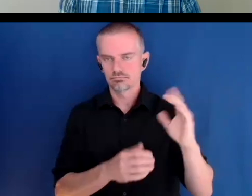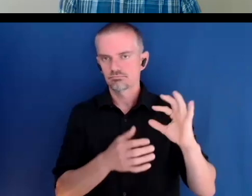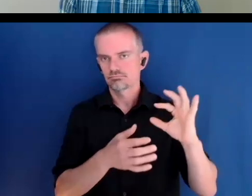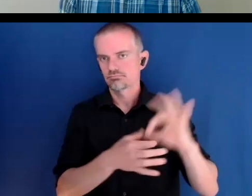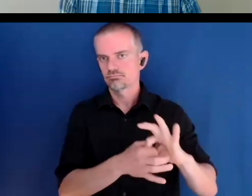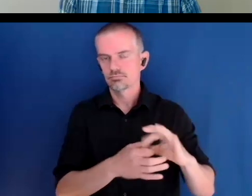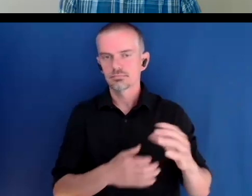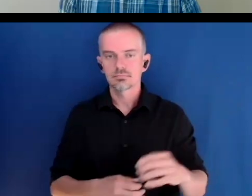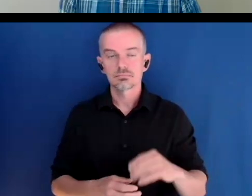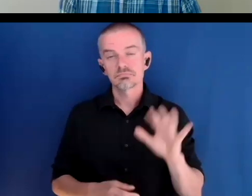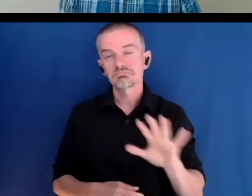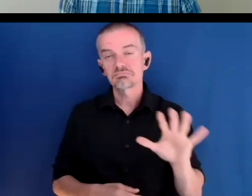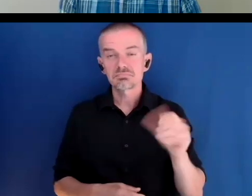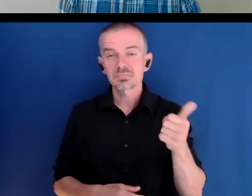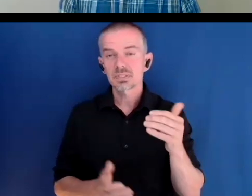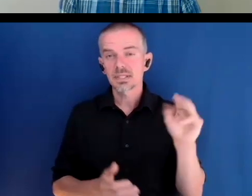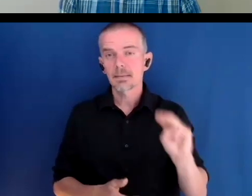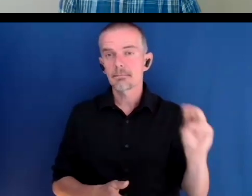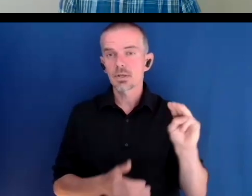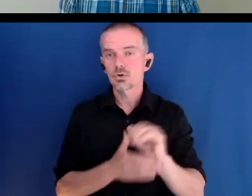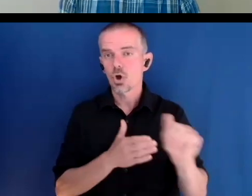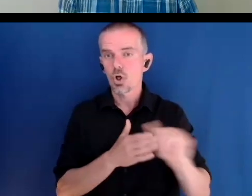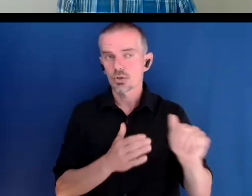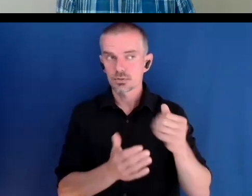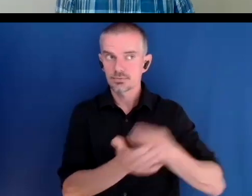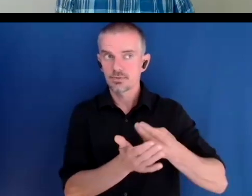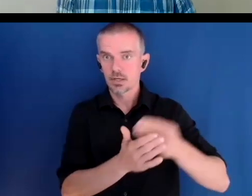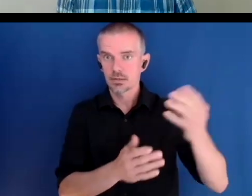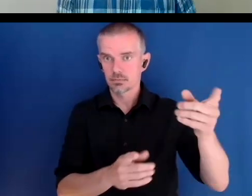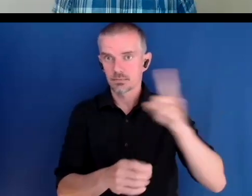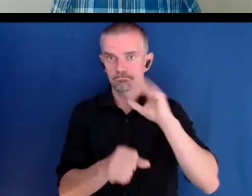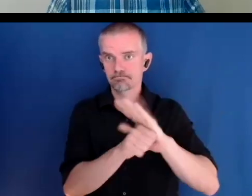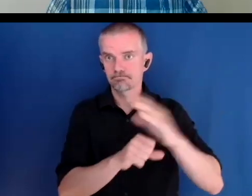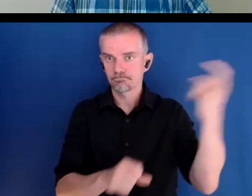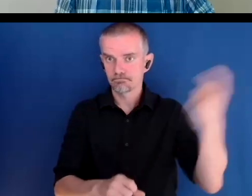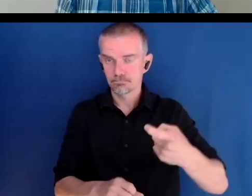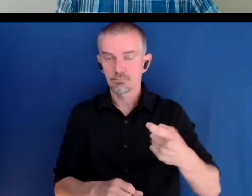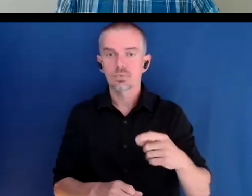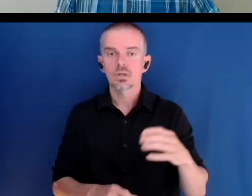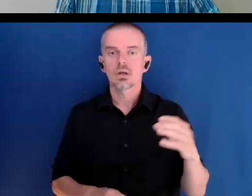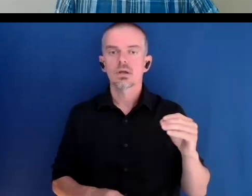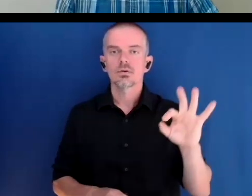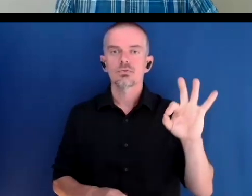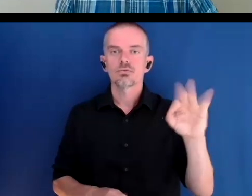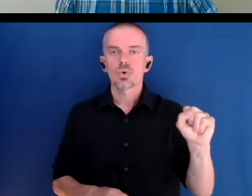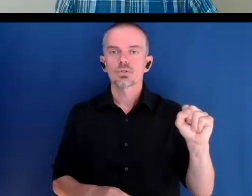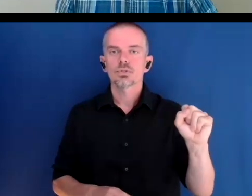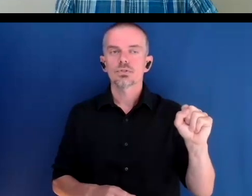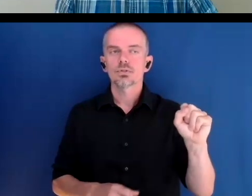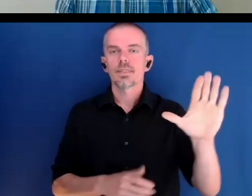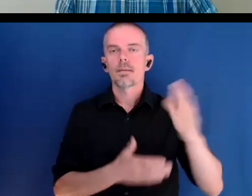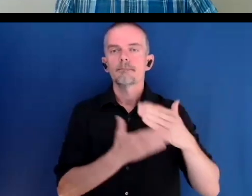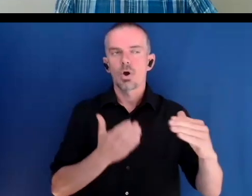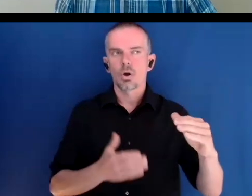roughly $10 million in committed funding there, and the Forest Service's piece makes up about $1.1